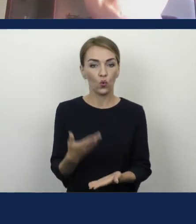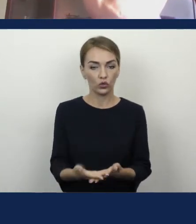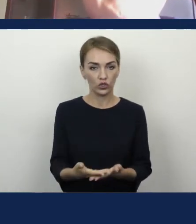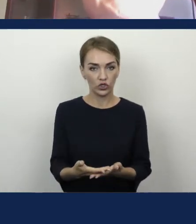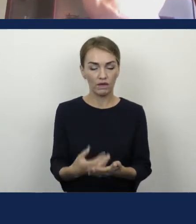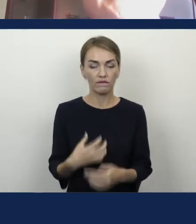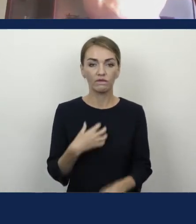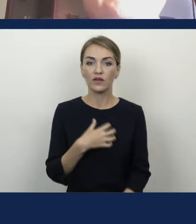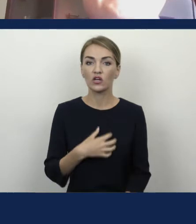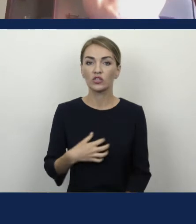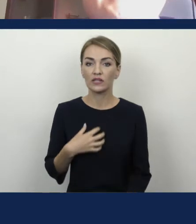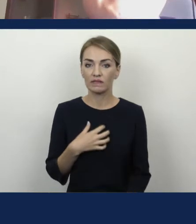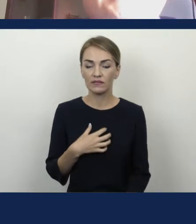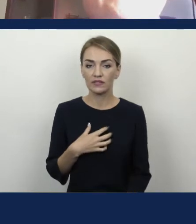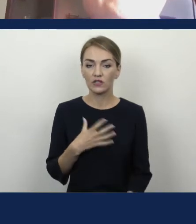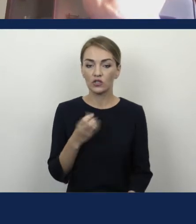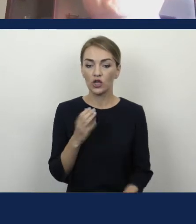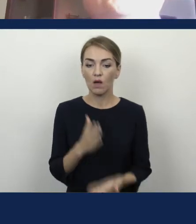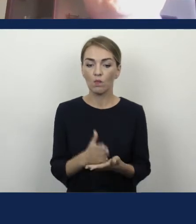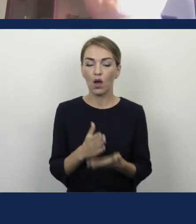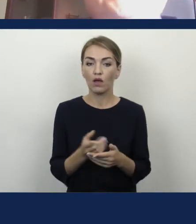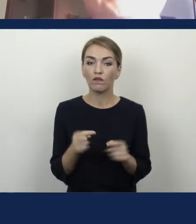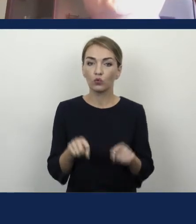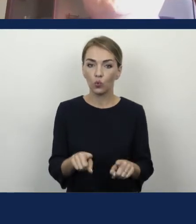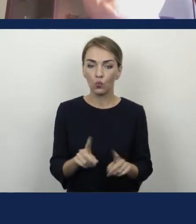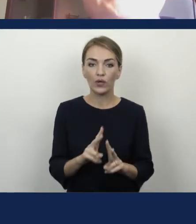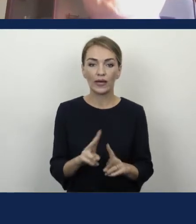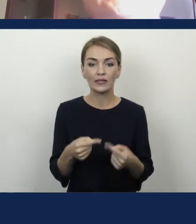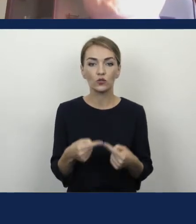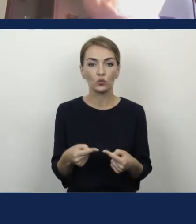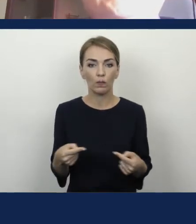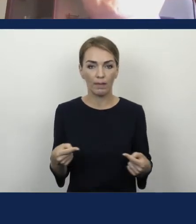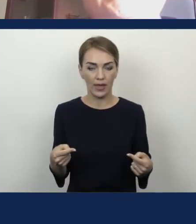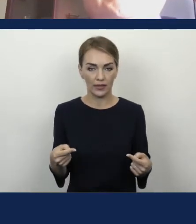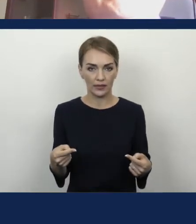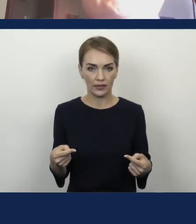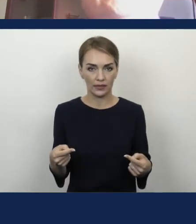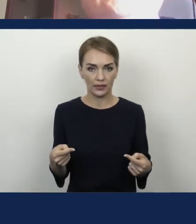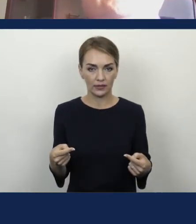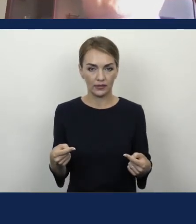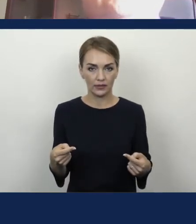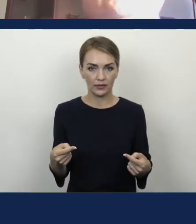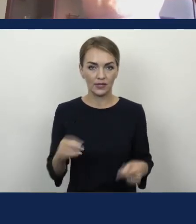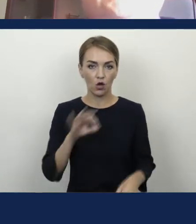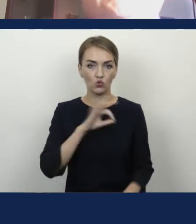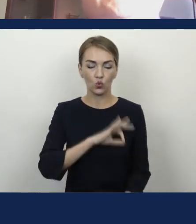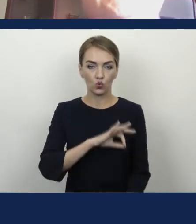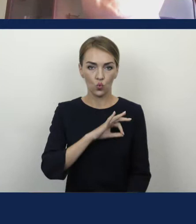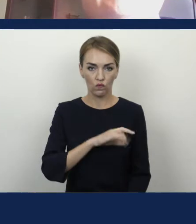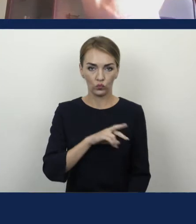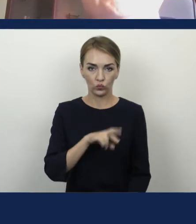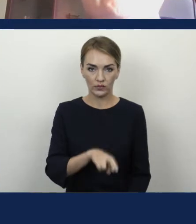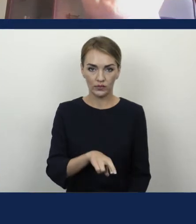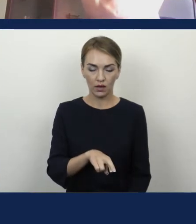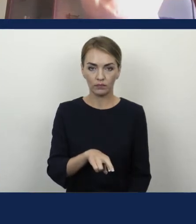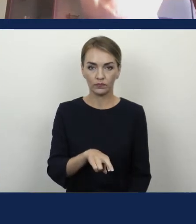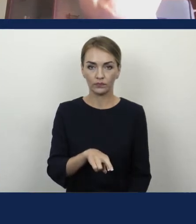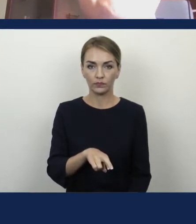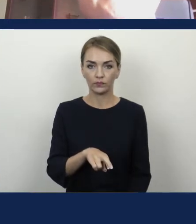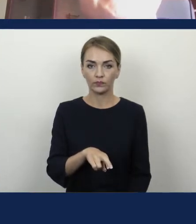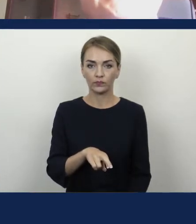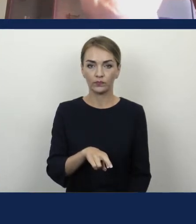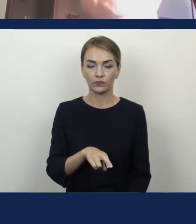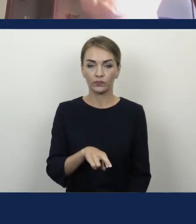instrument itself. The right to make an inquiry for an advisory